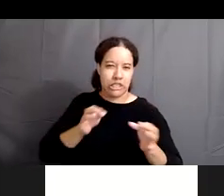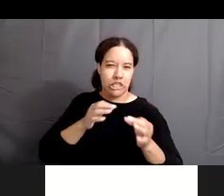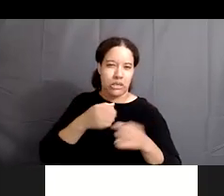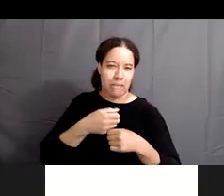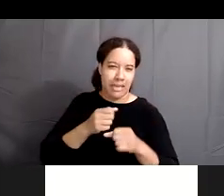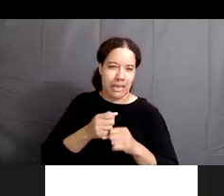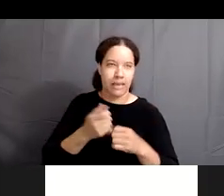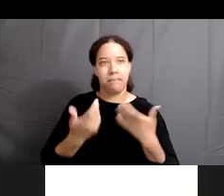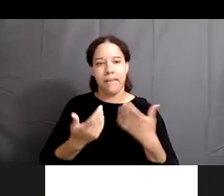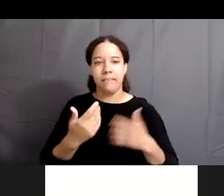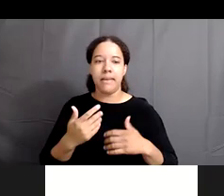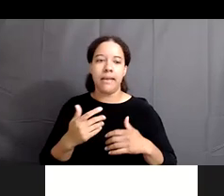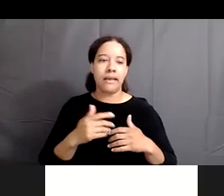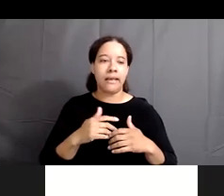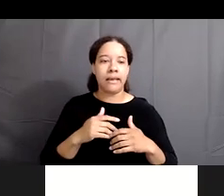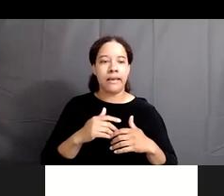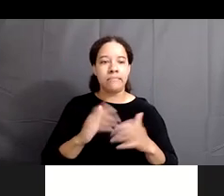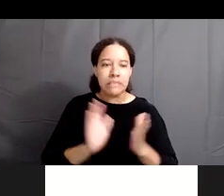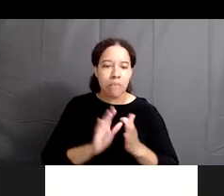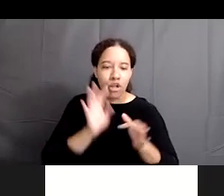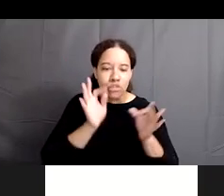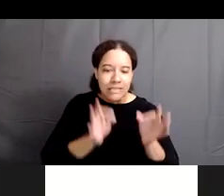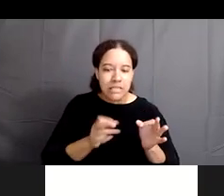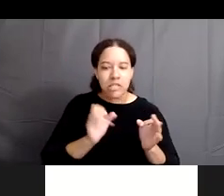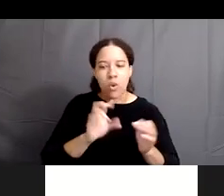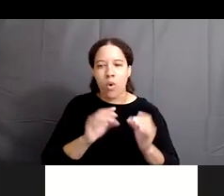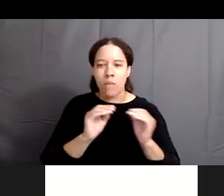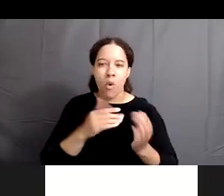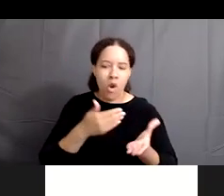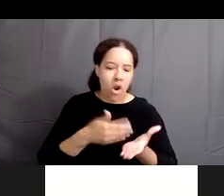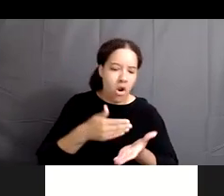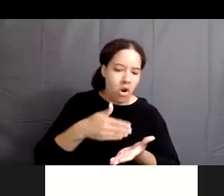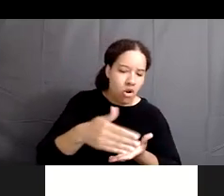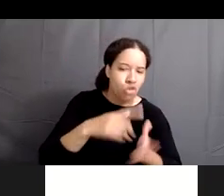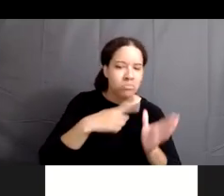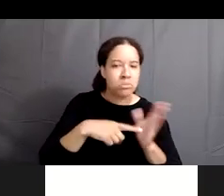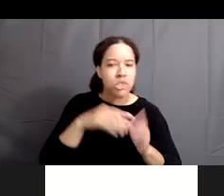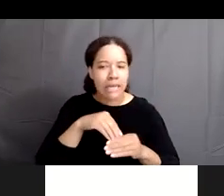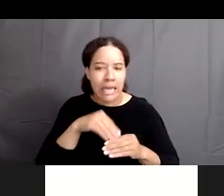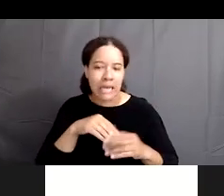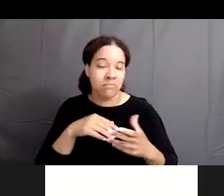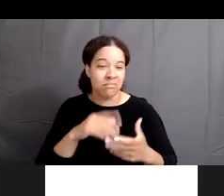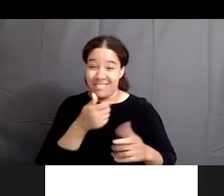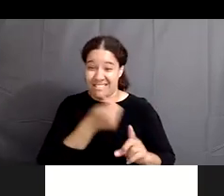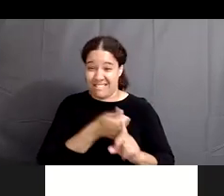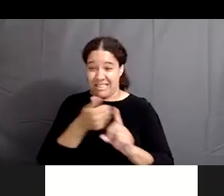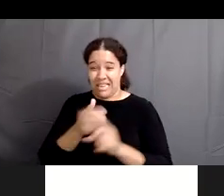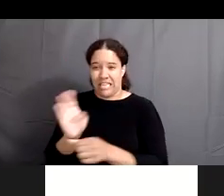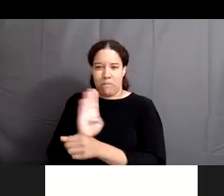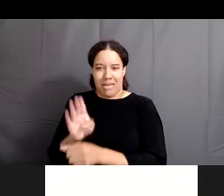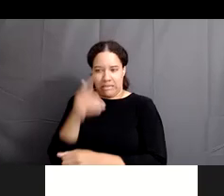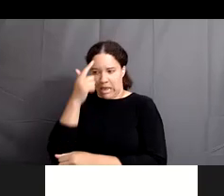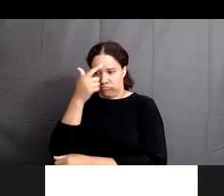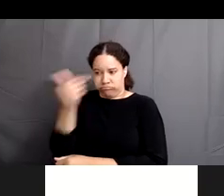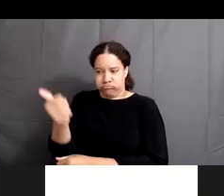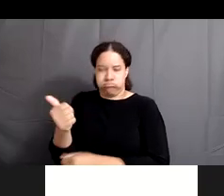more check-in points. It can be as simple or as complex as that business chooses, but this is kind of a general structure to help paint